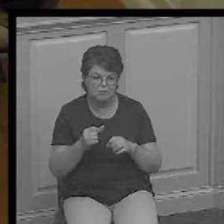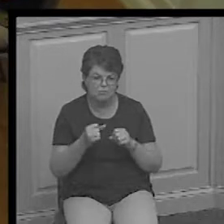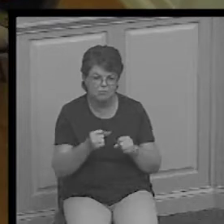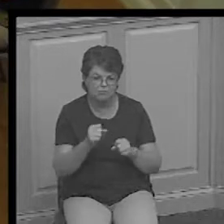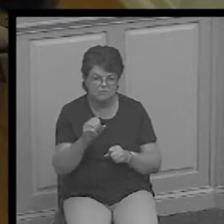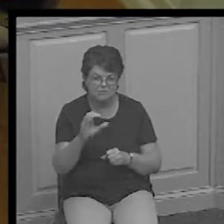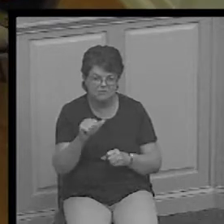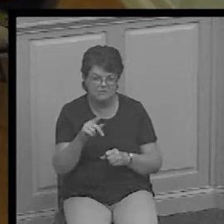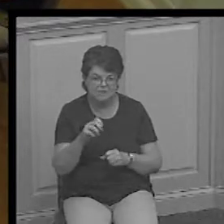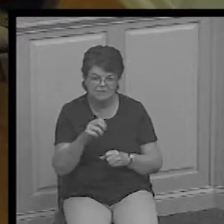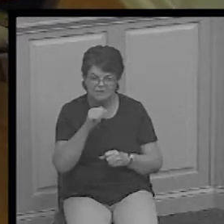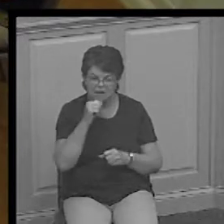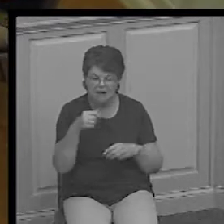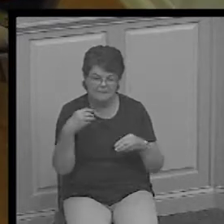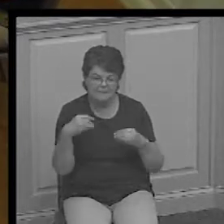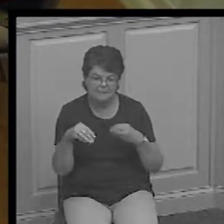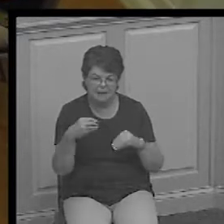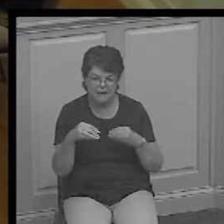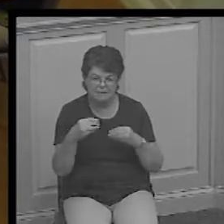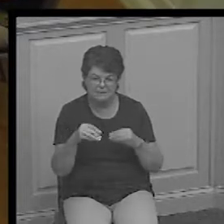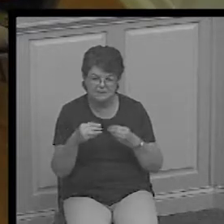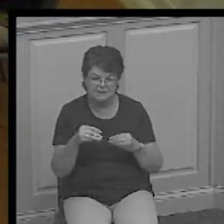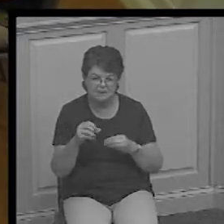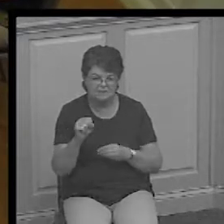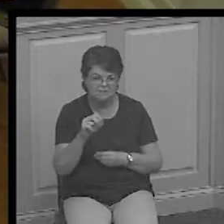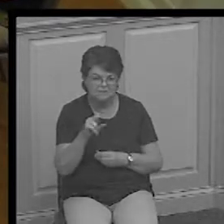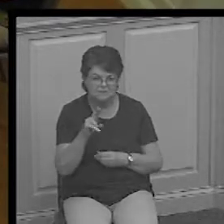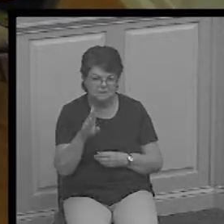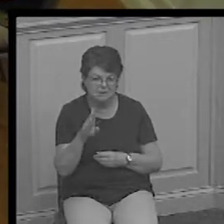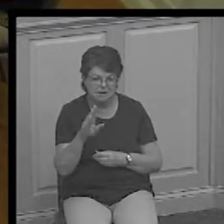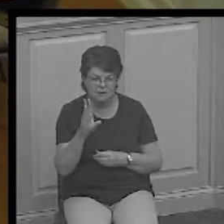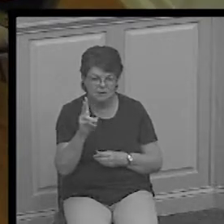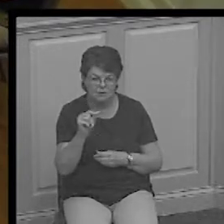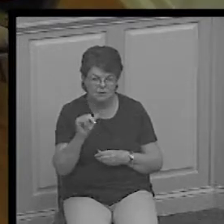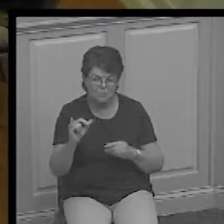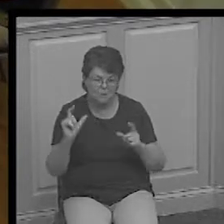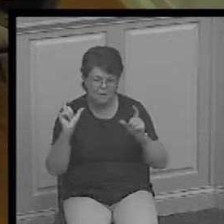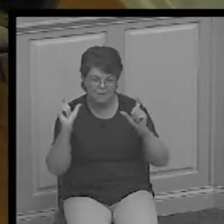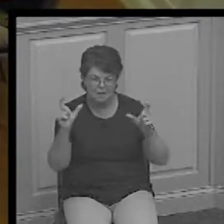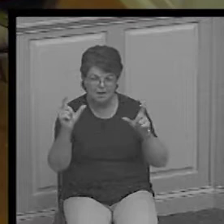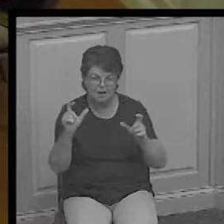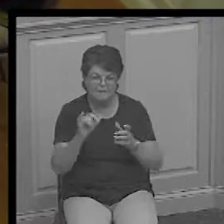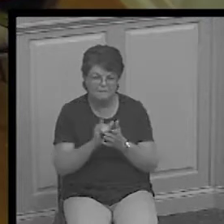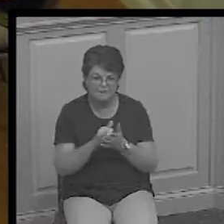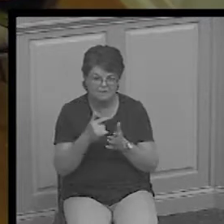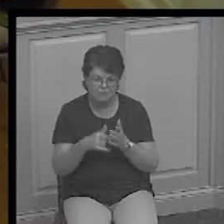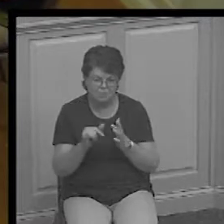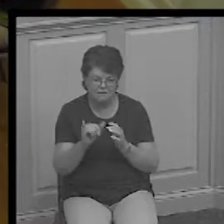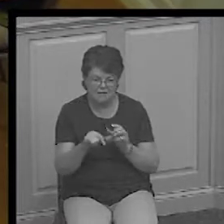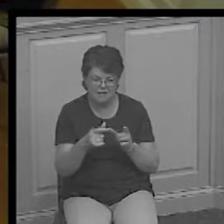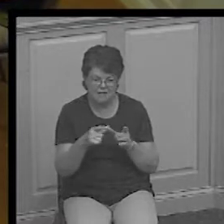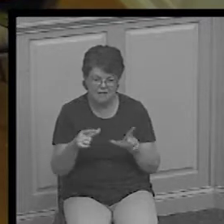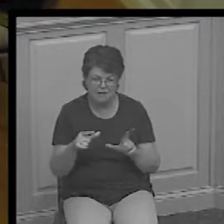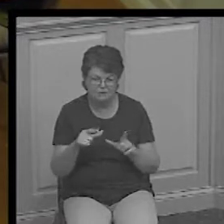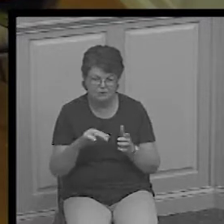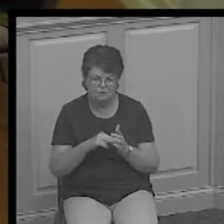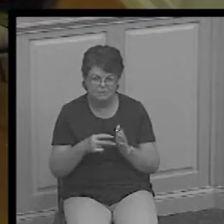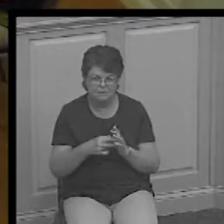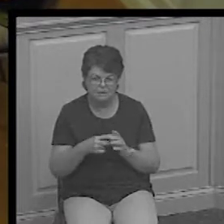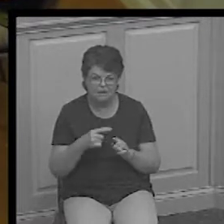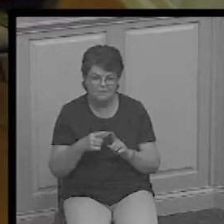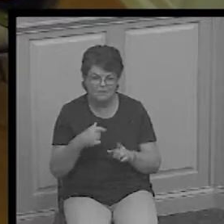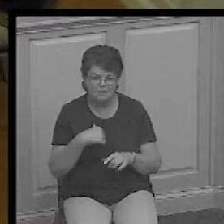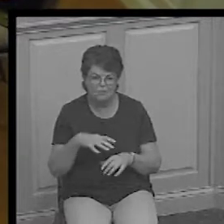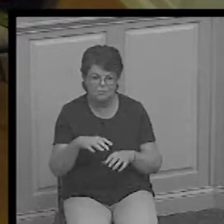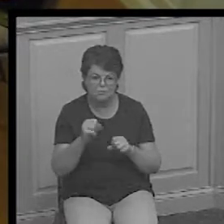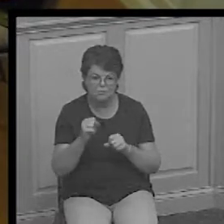It's not a plastic subway up on the side of a building. That's what that language means, but we were taking it so